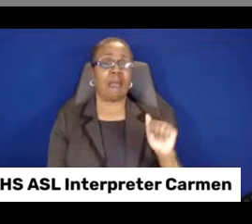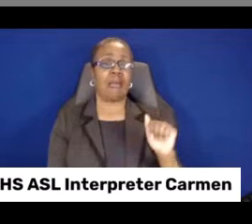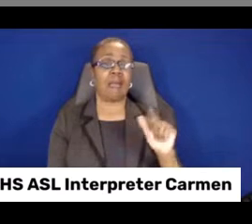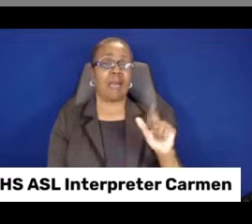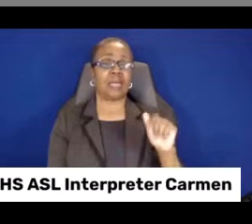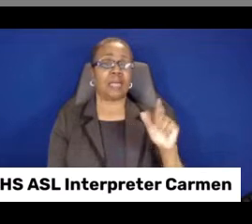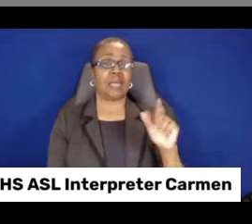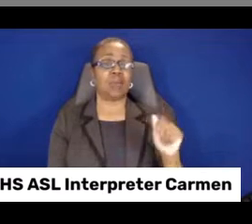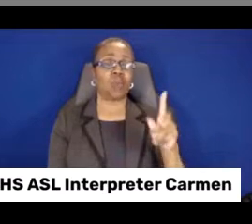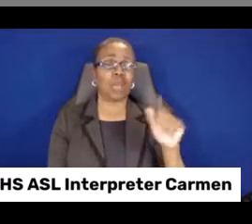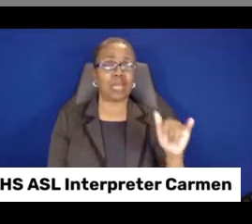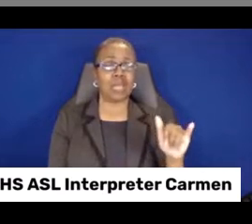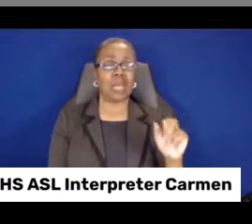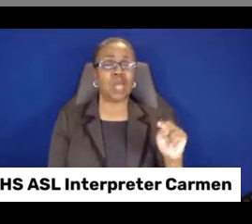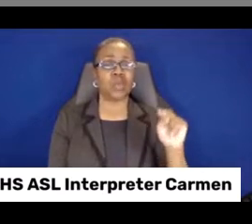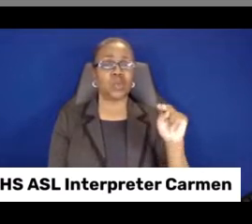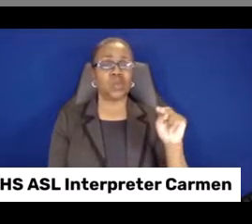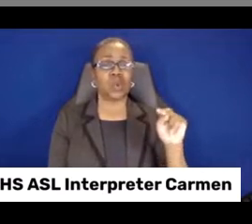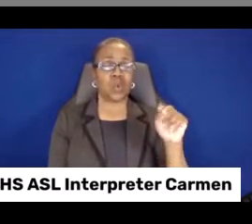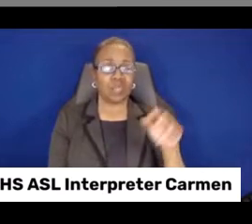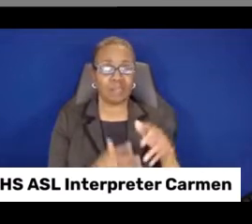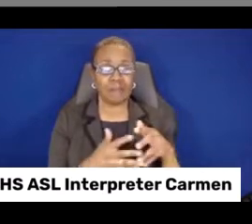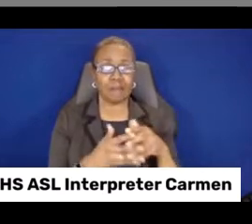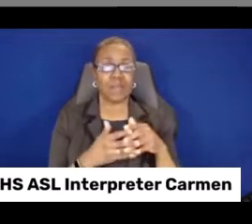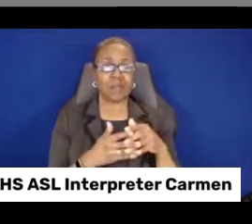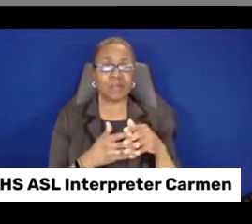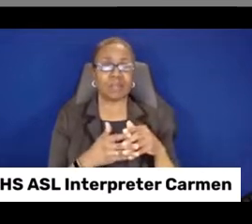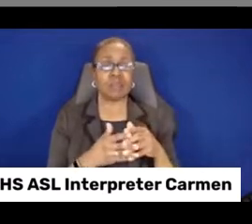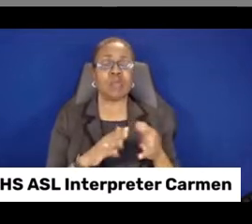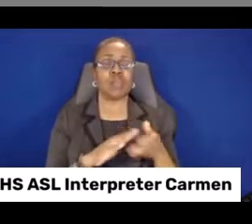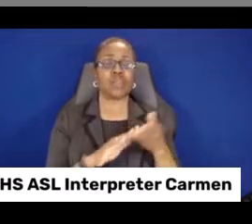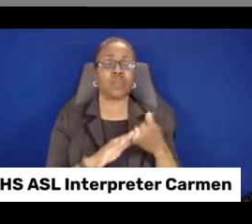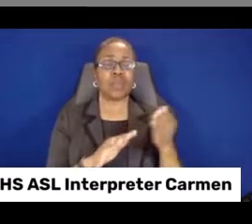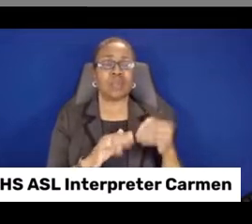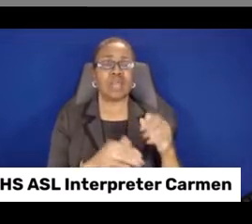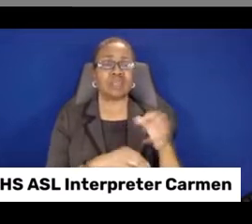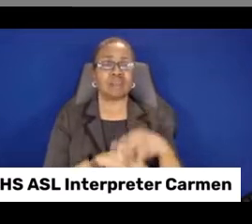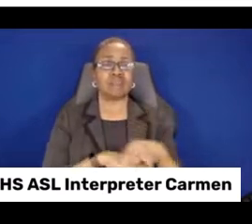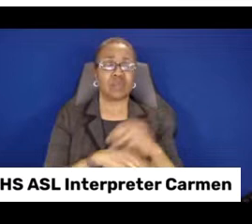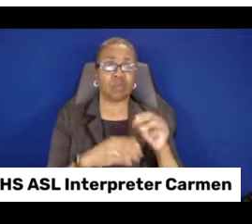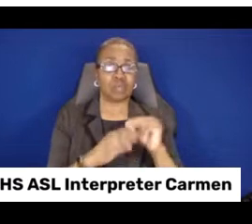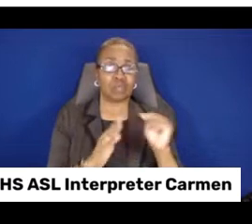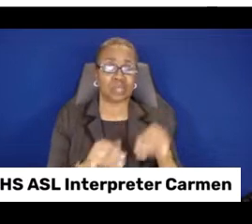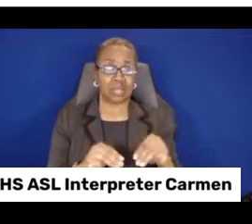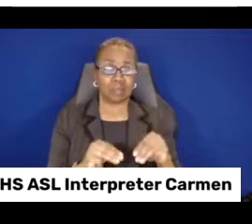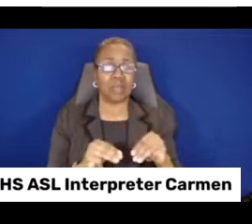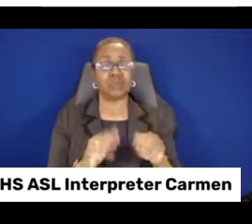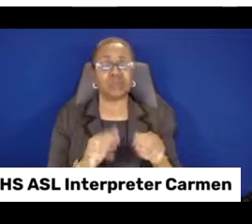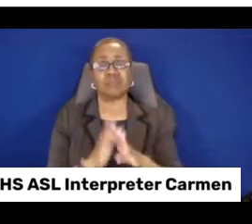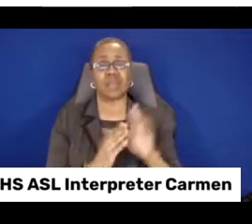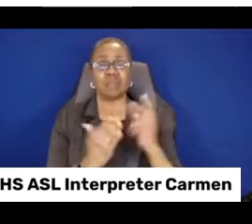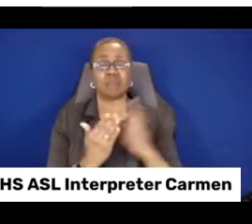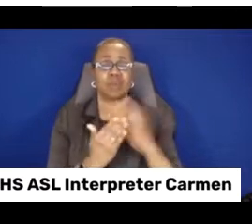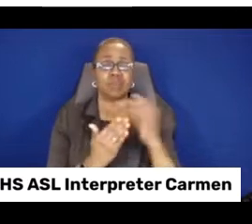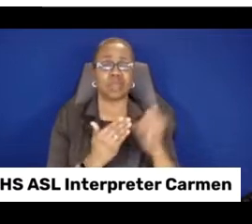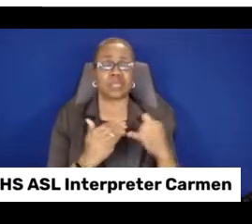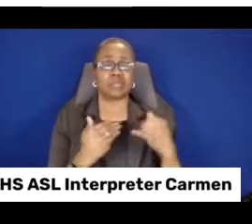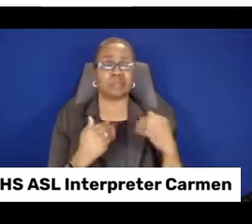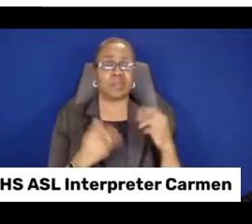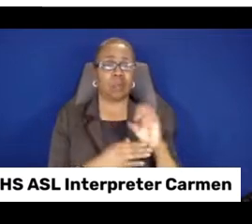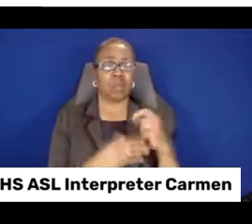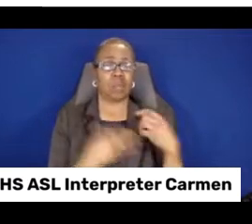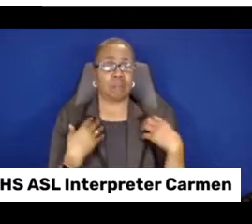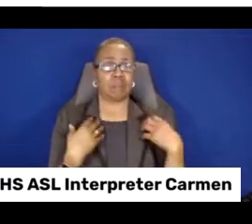North American curator at the Field Museum, to develop a project about well-being in the city. Alika's research